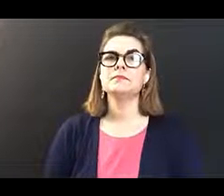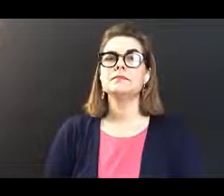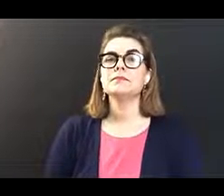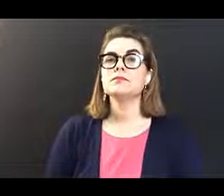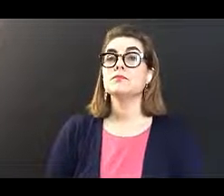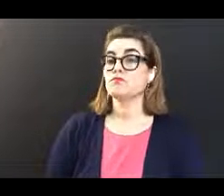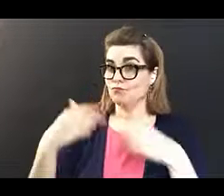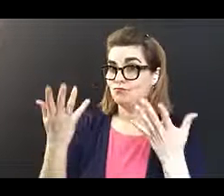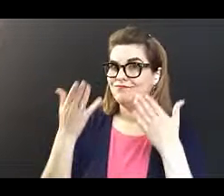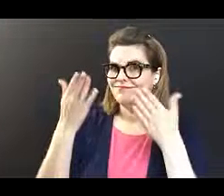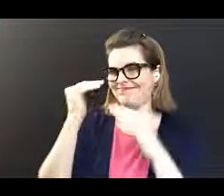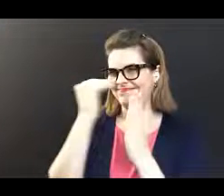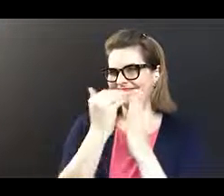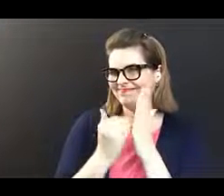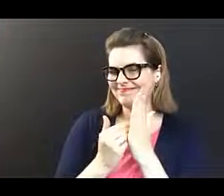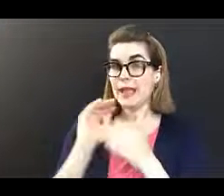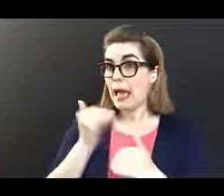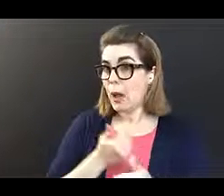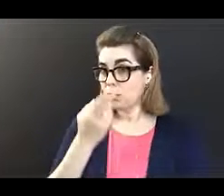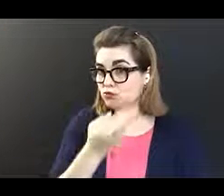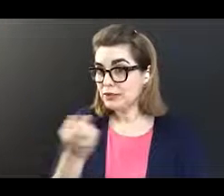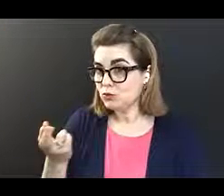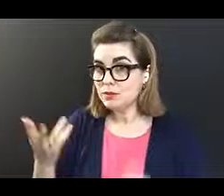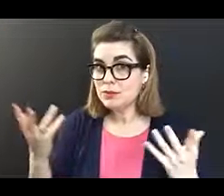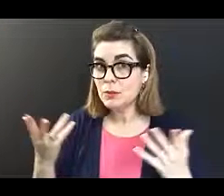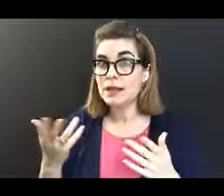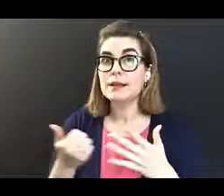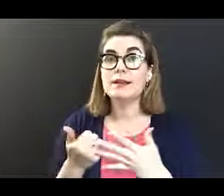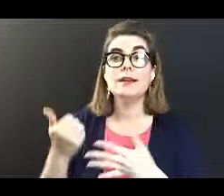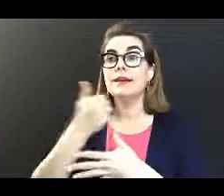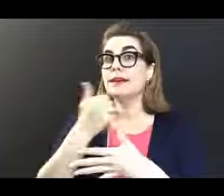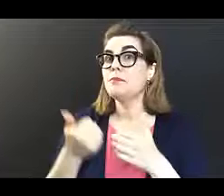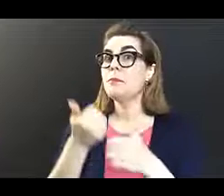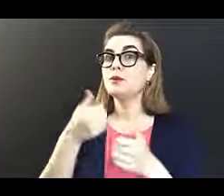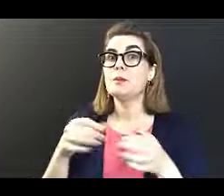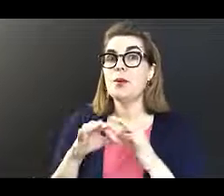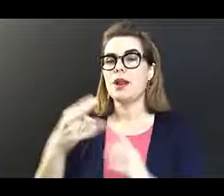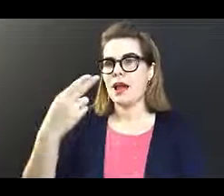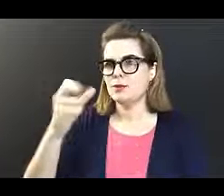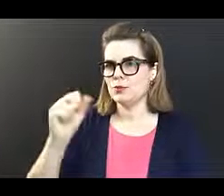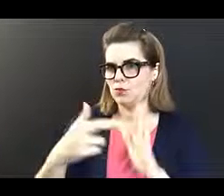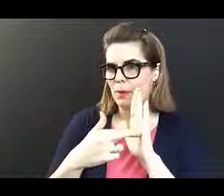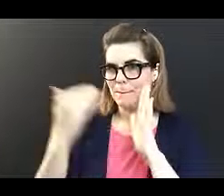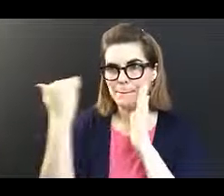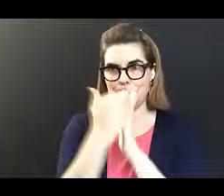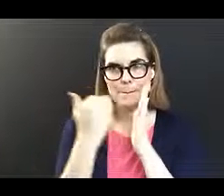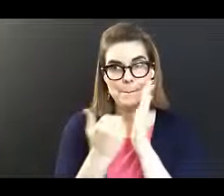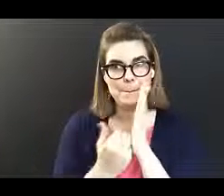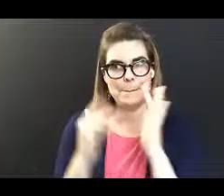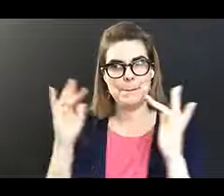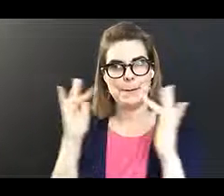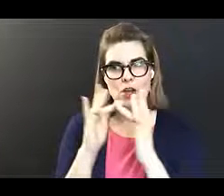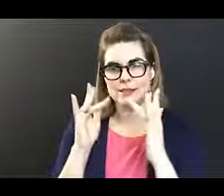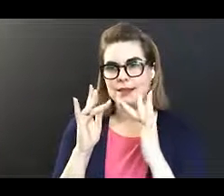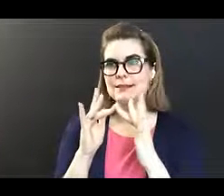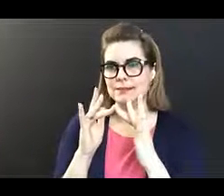So here are some of our resources. The most important one is probably the high school representatives contact list. So those are